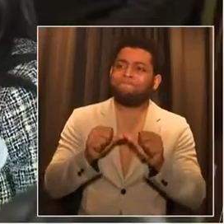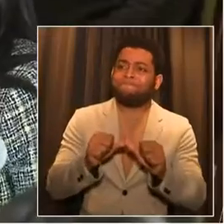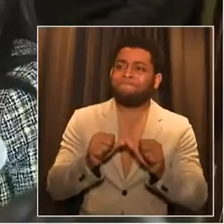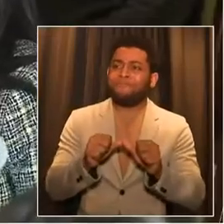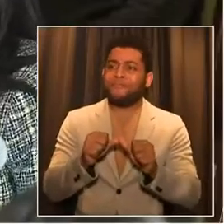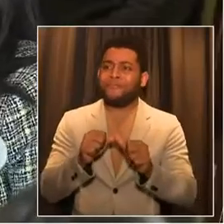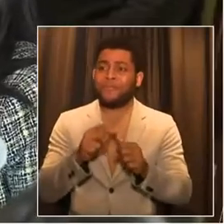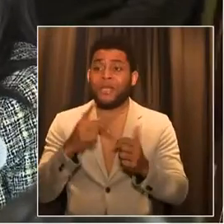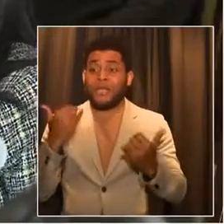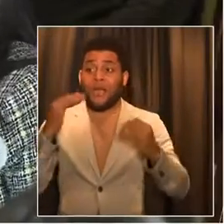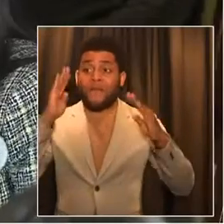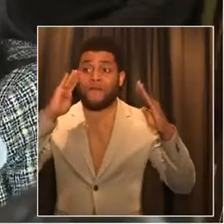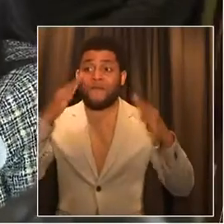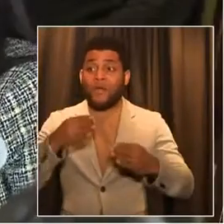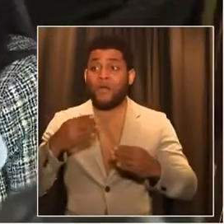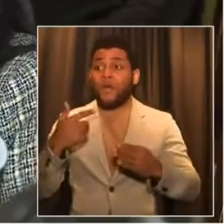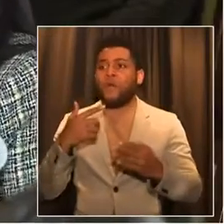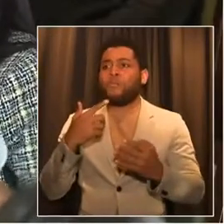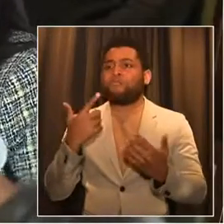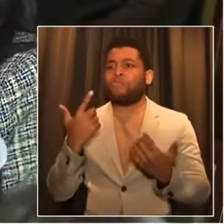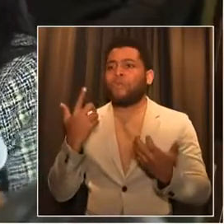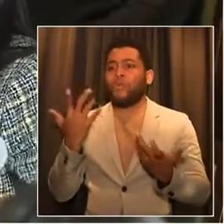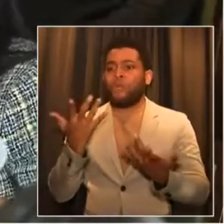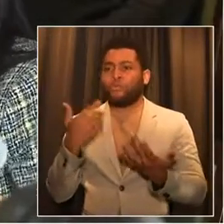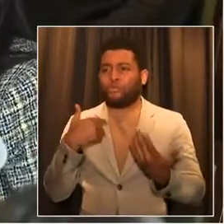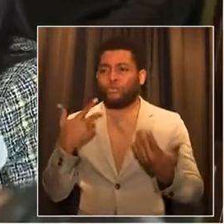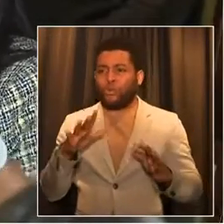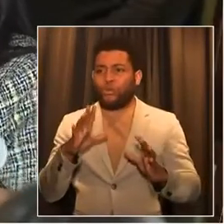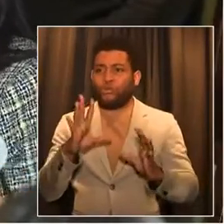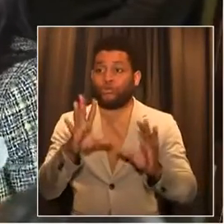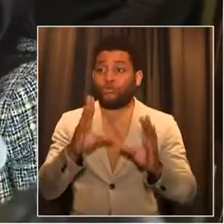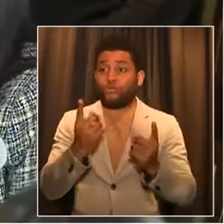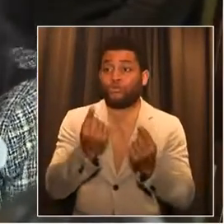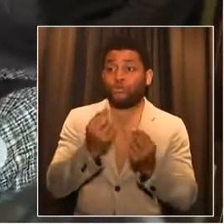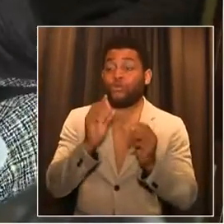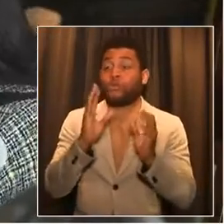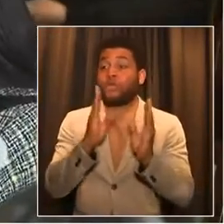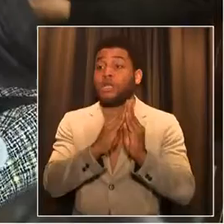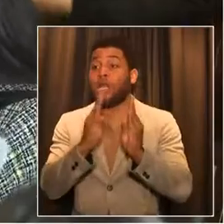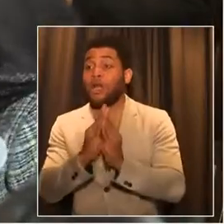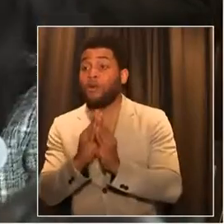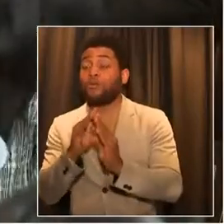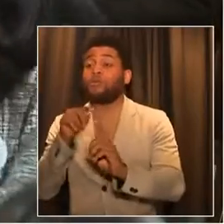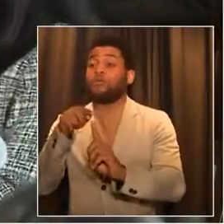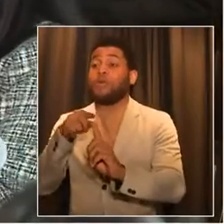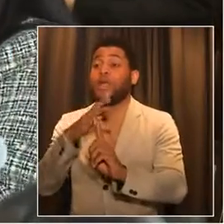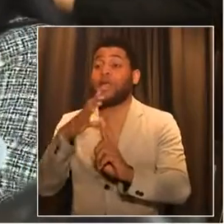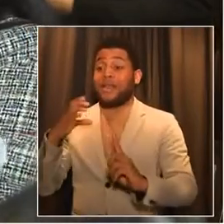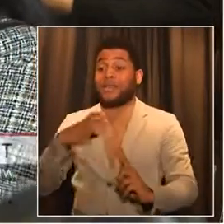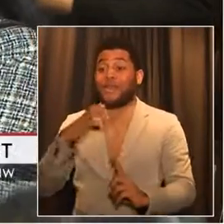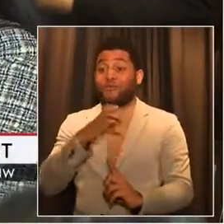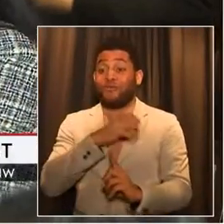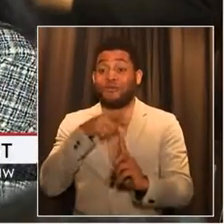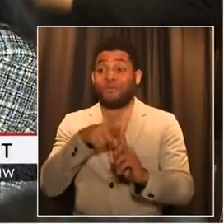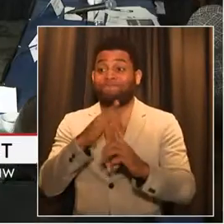we've already been doing, certainly with the downtown bids and the bid council across the board. So.